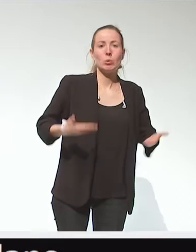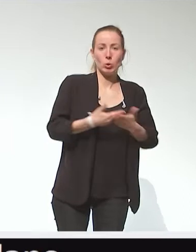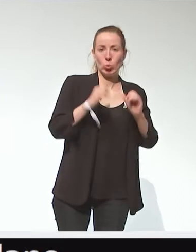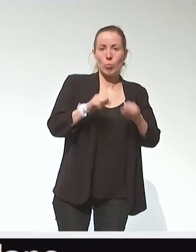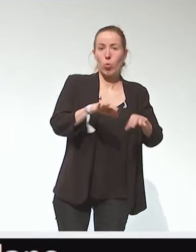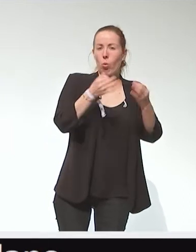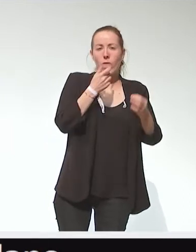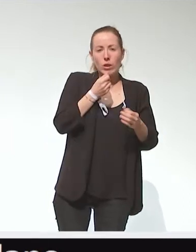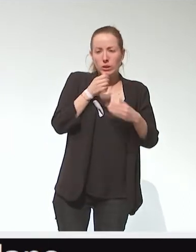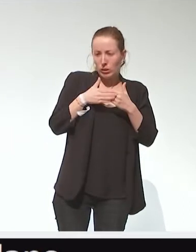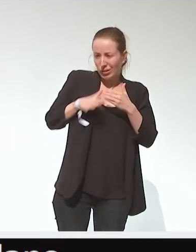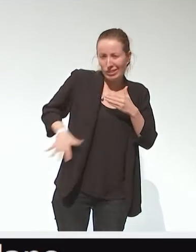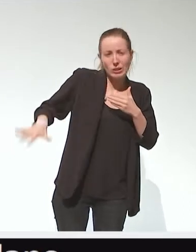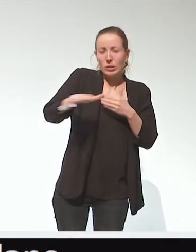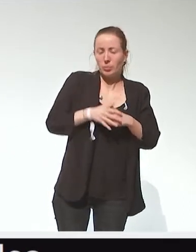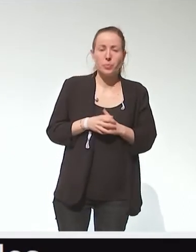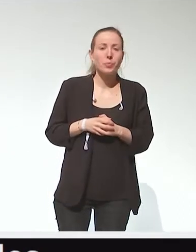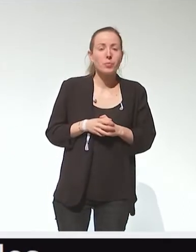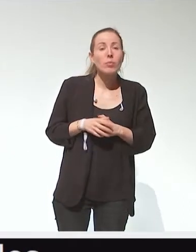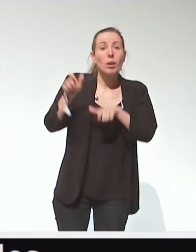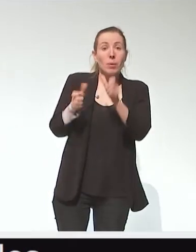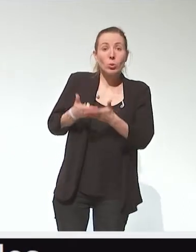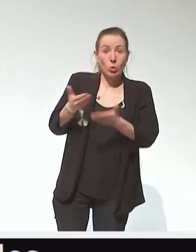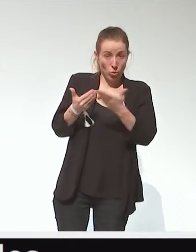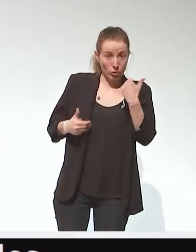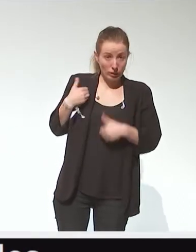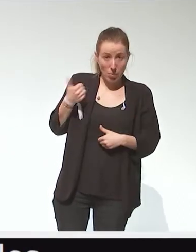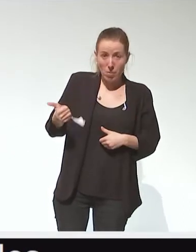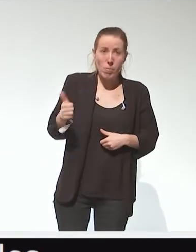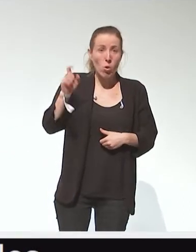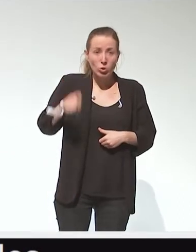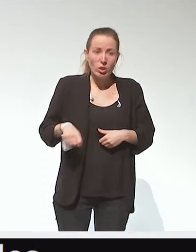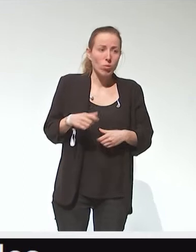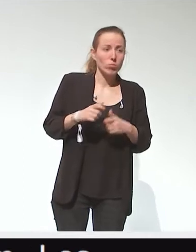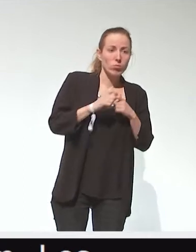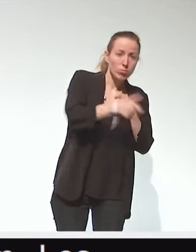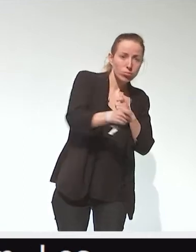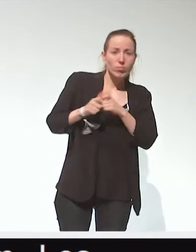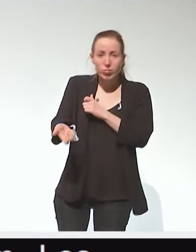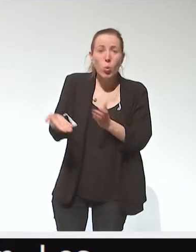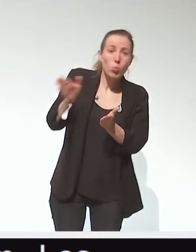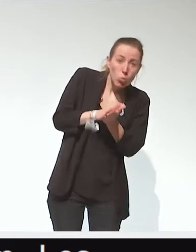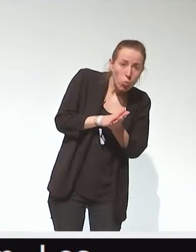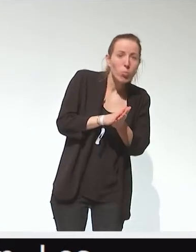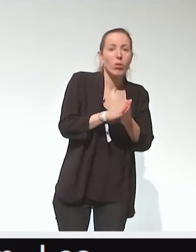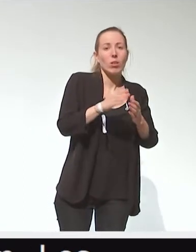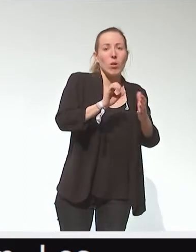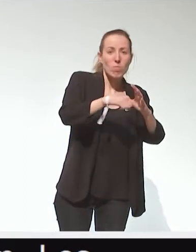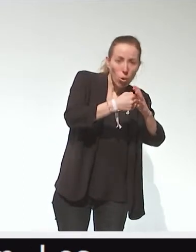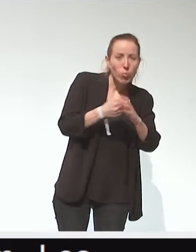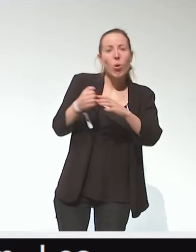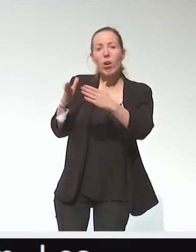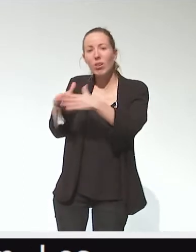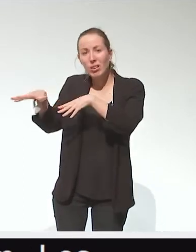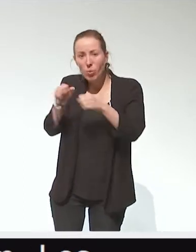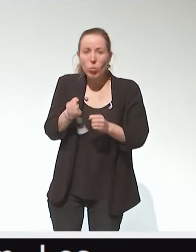will be appropriate to handle their situation. Therefore, these people do no longer have to go